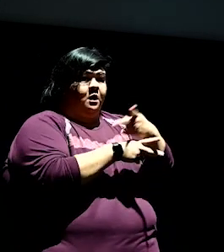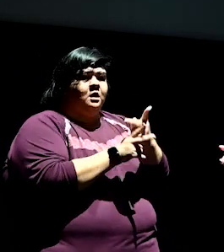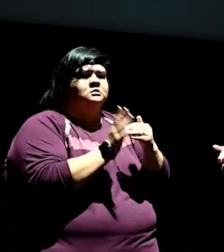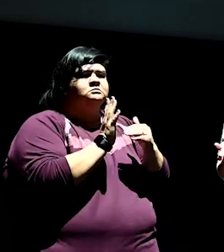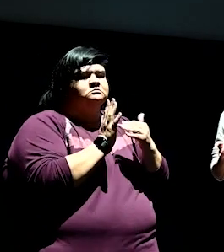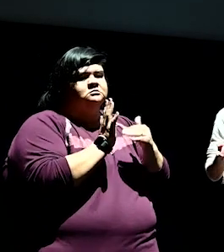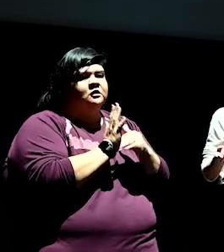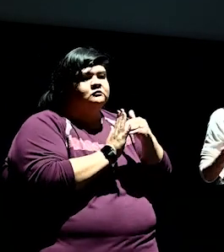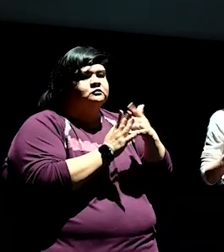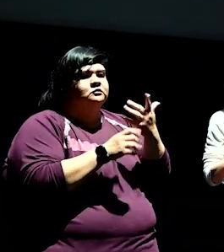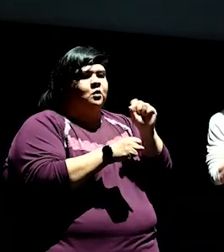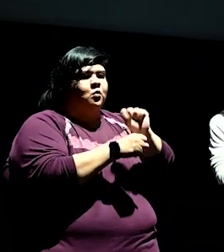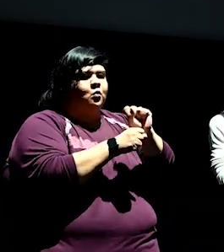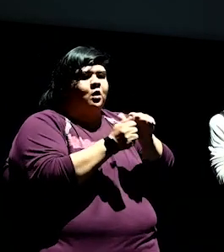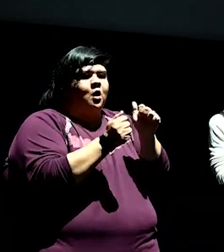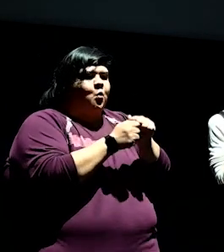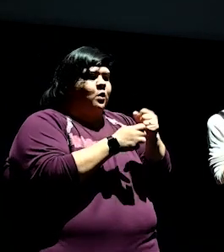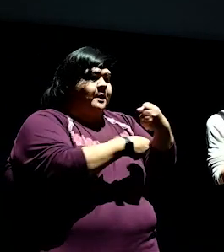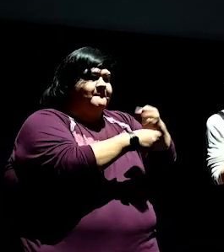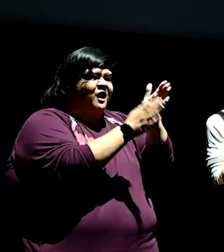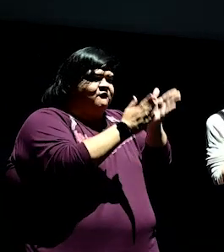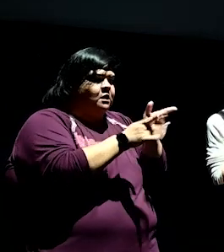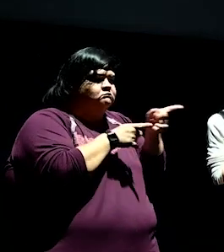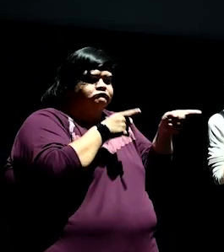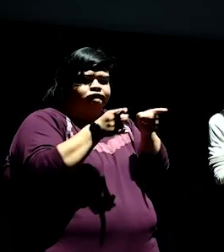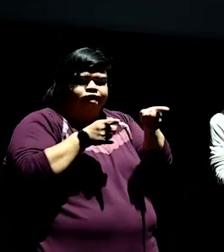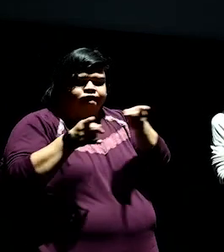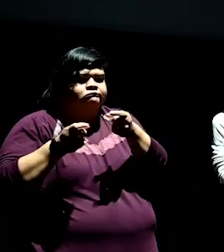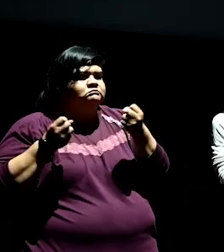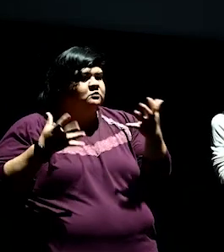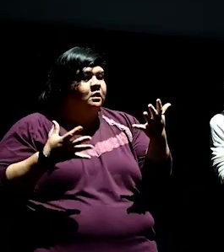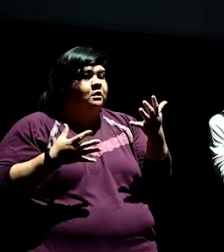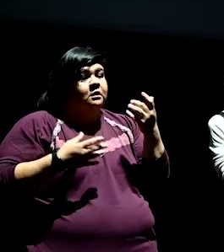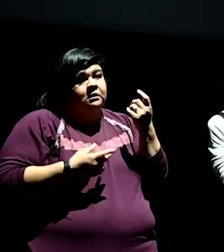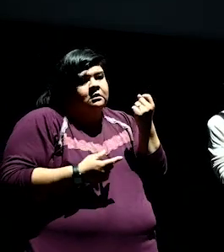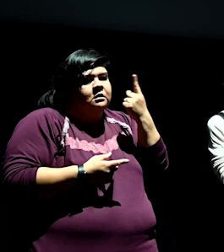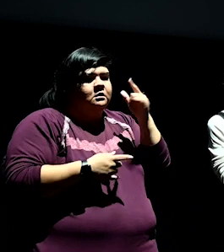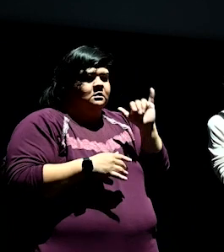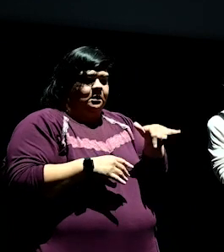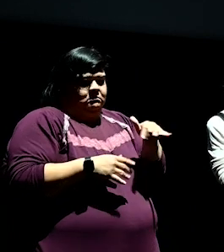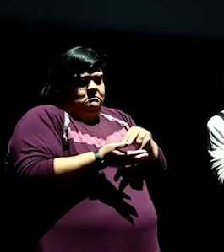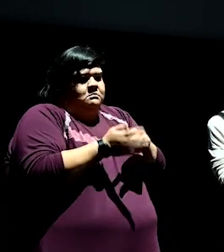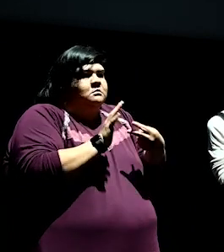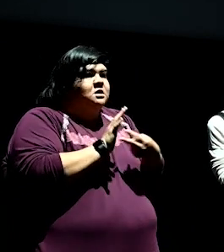of manufacturers. So you're constantly